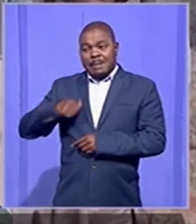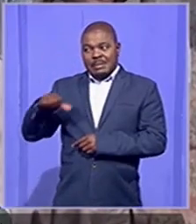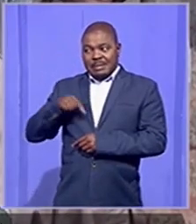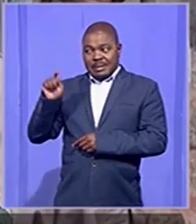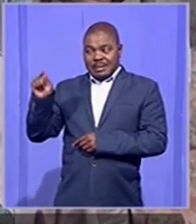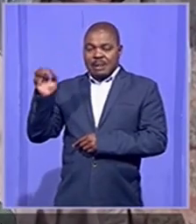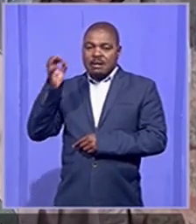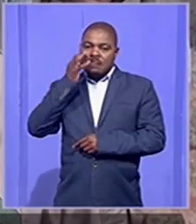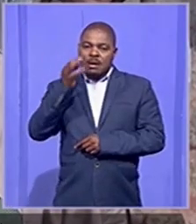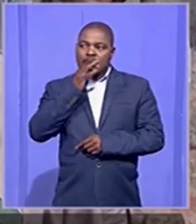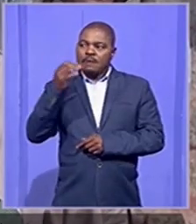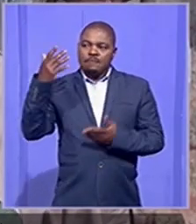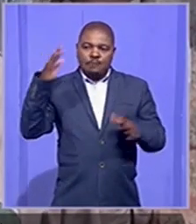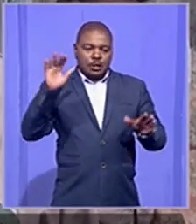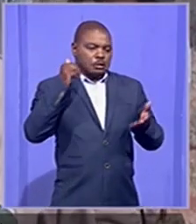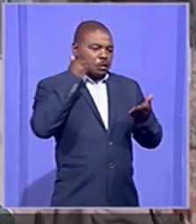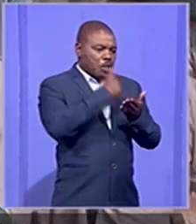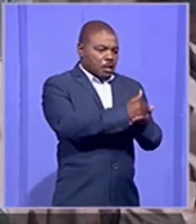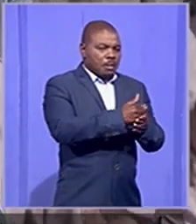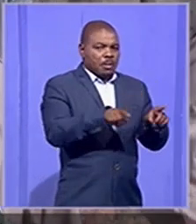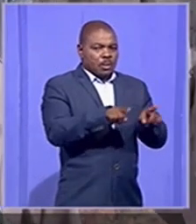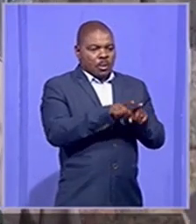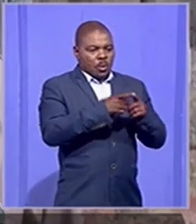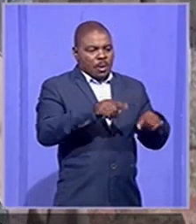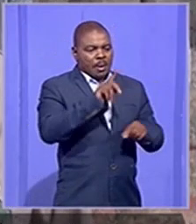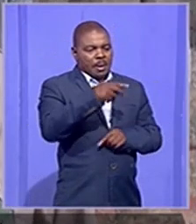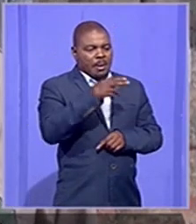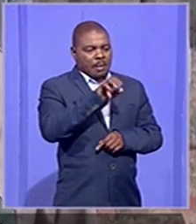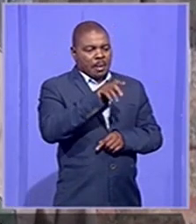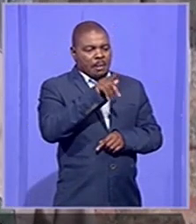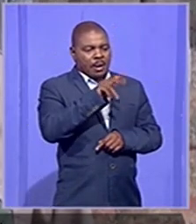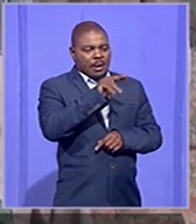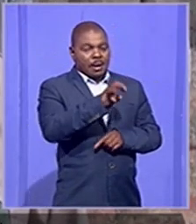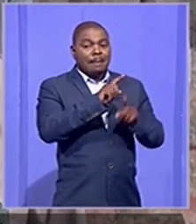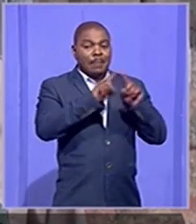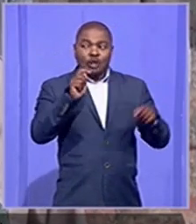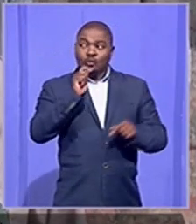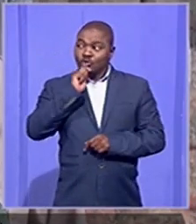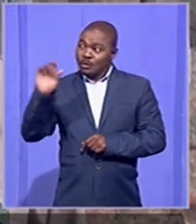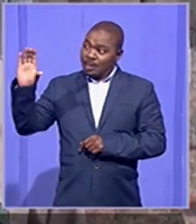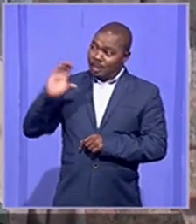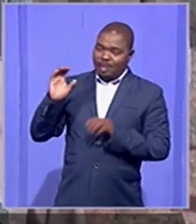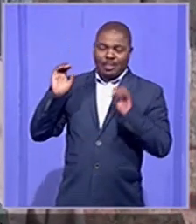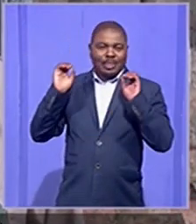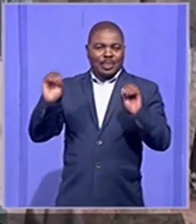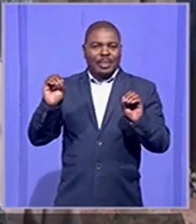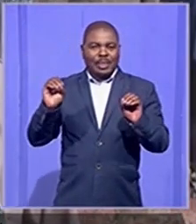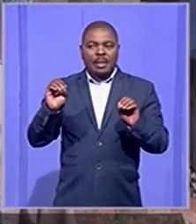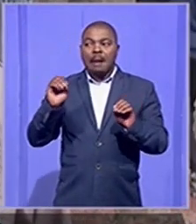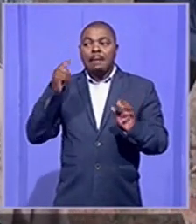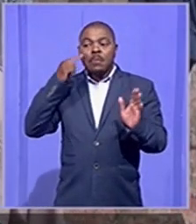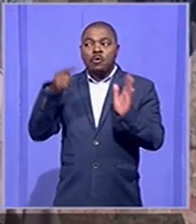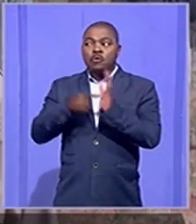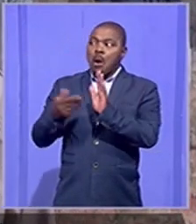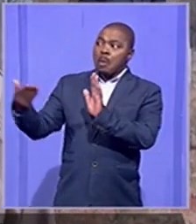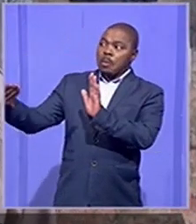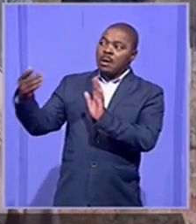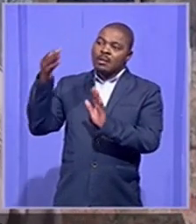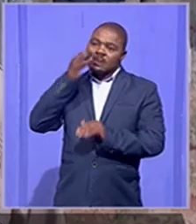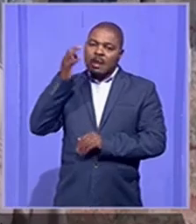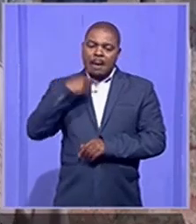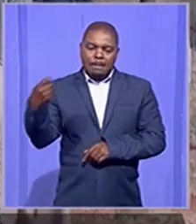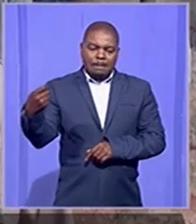ba re thusitse re le ba Phakane Farming Project. A gona sepe se se ntseng jalo re bone hela di-proof tsa gore there is a payment e